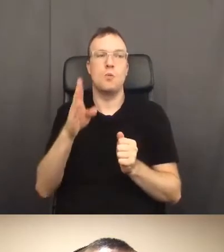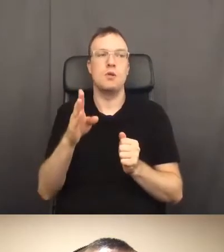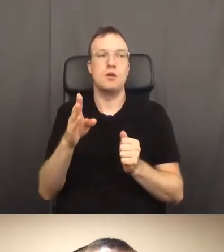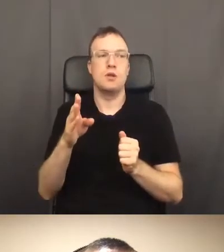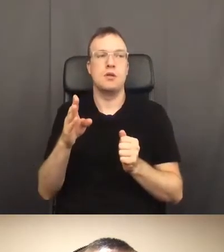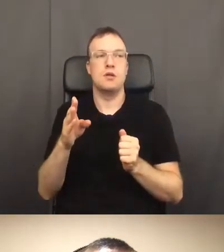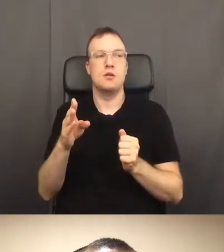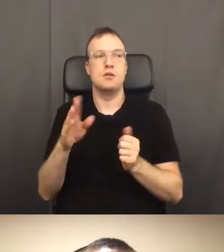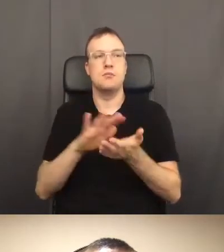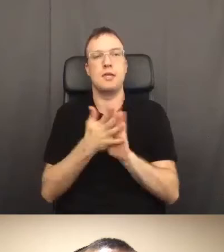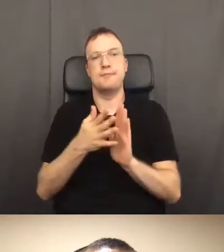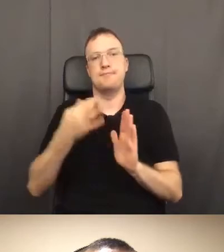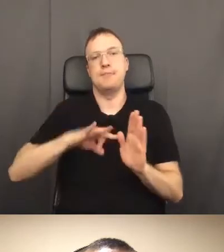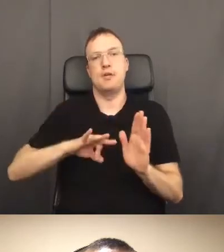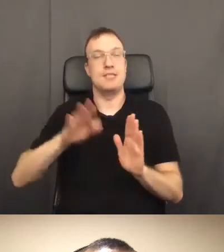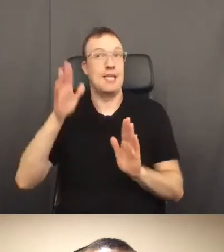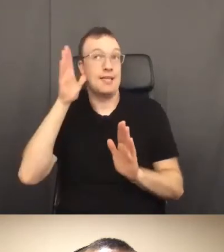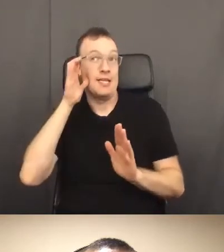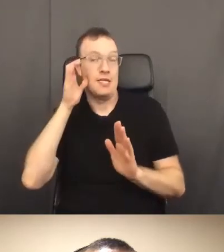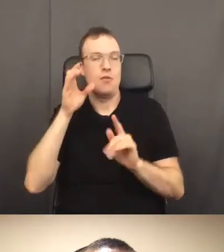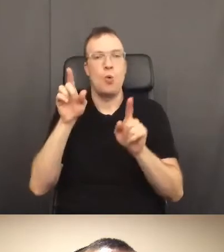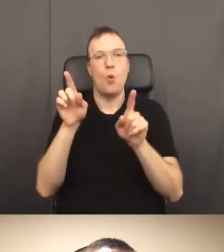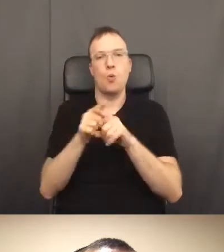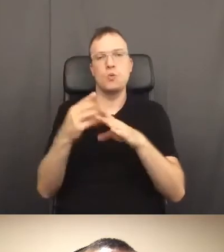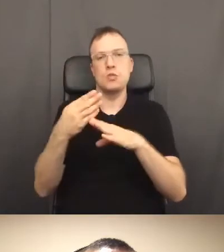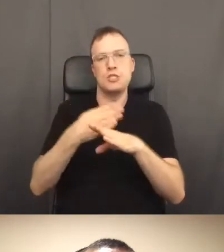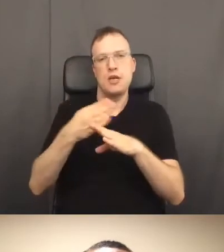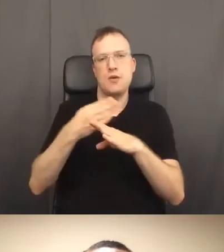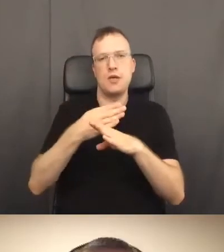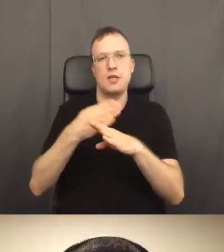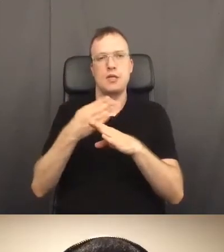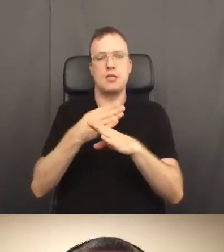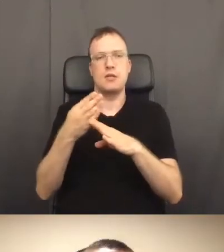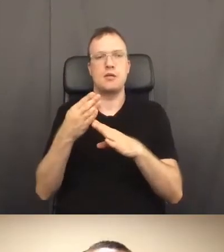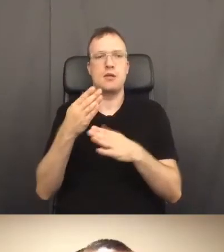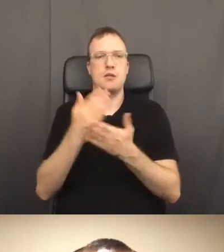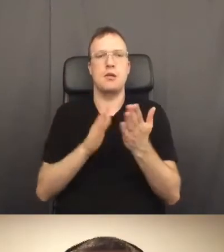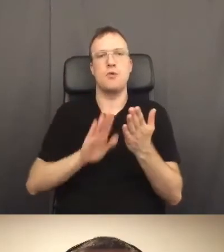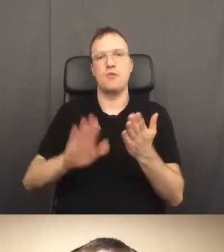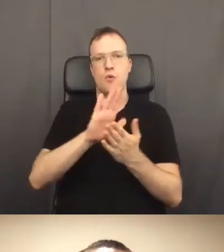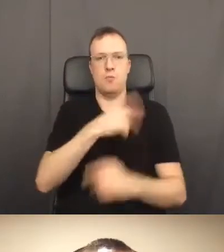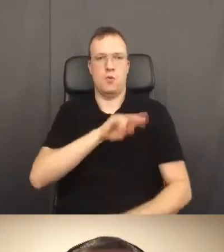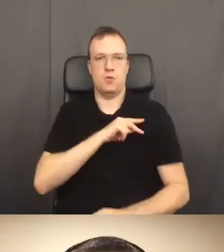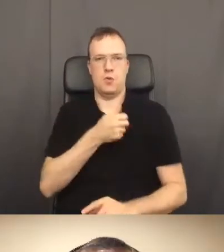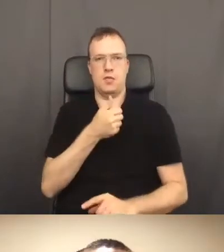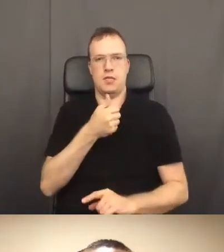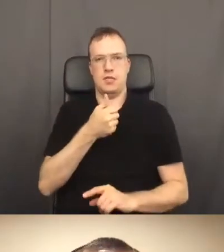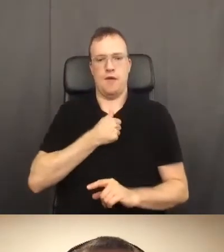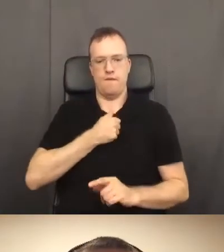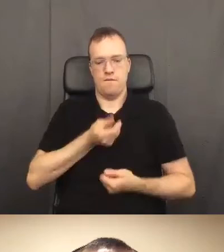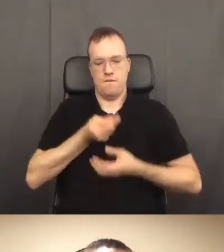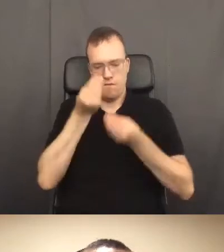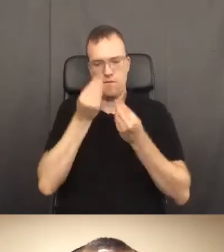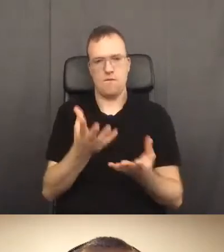it benefits not just listening, but also sharing somewhat of your personal self that allows